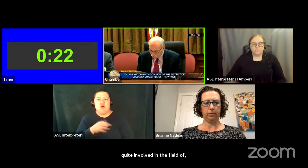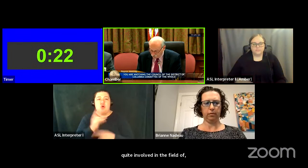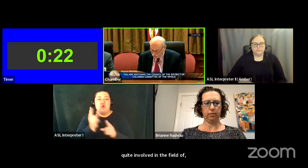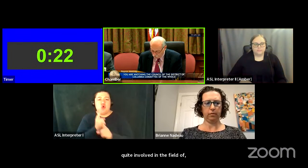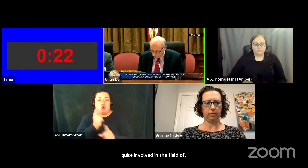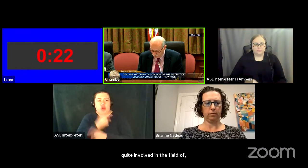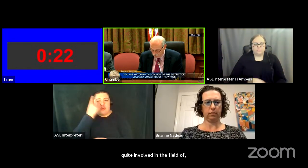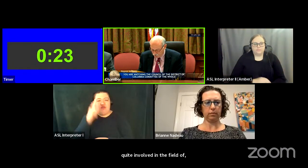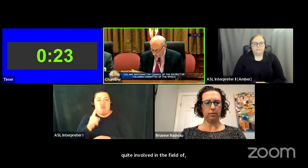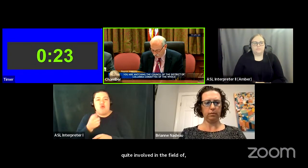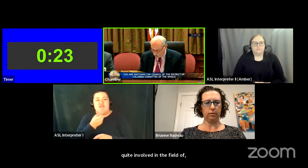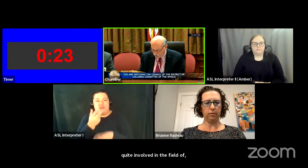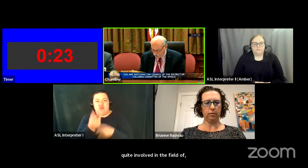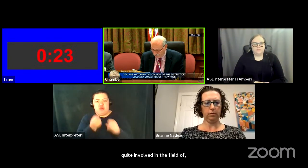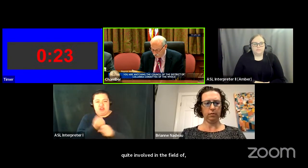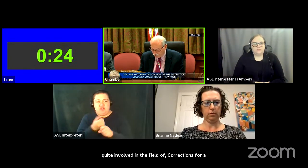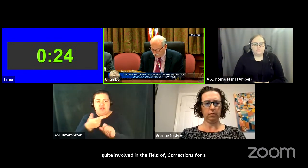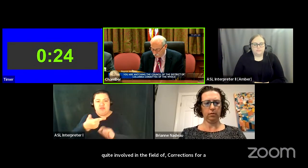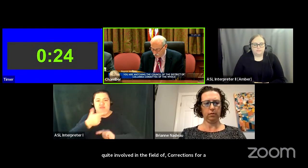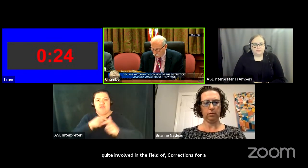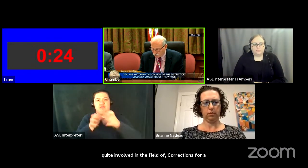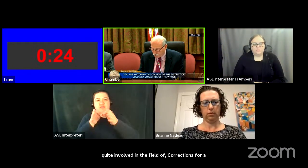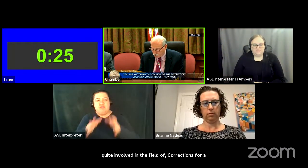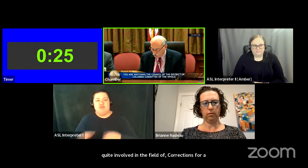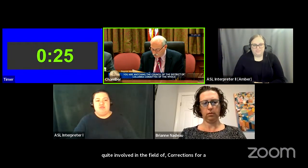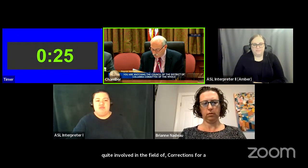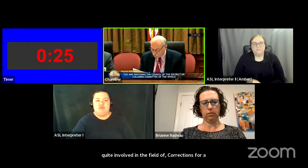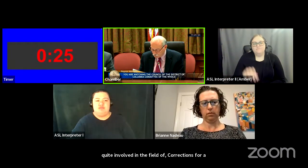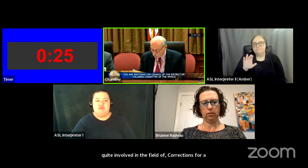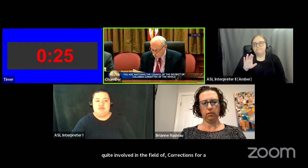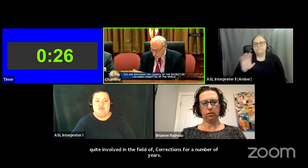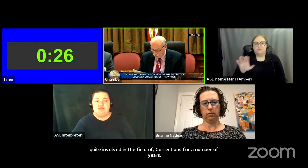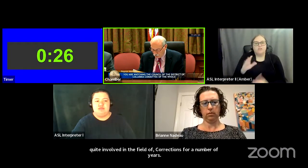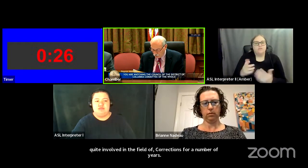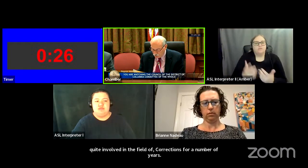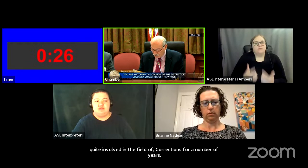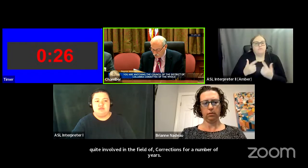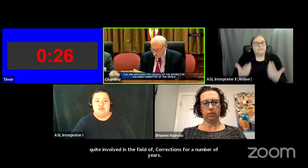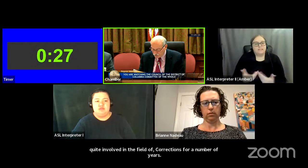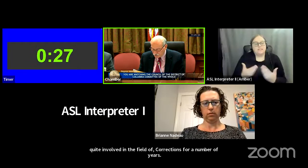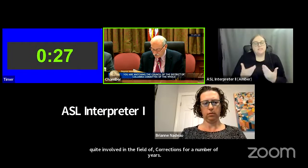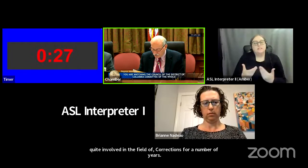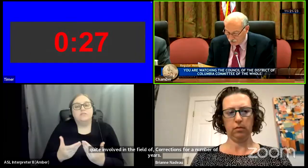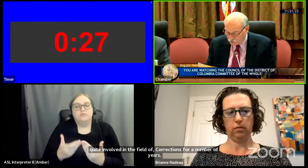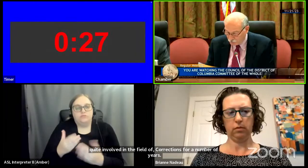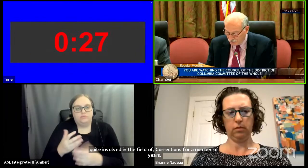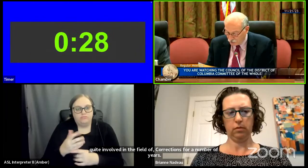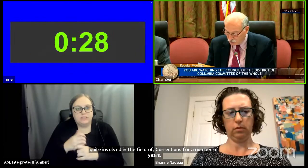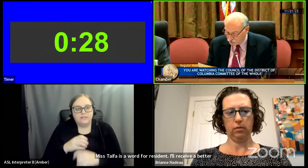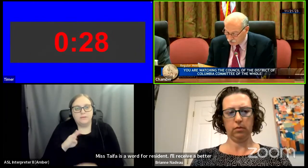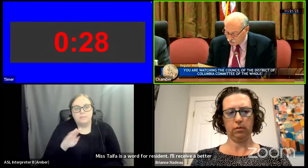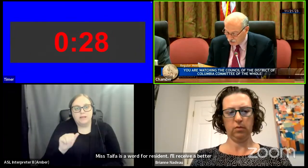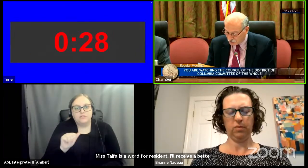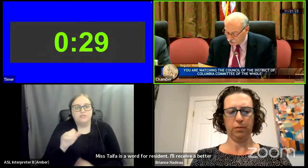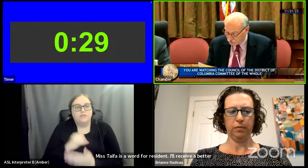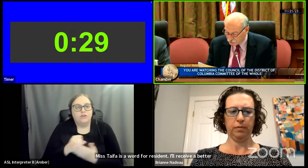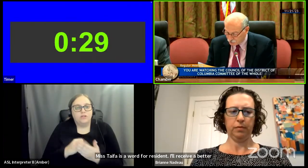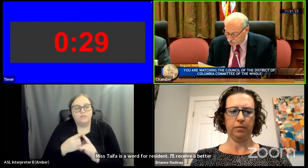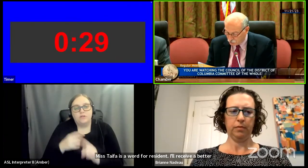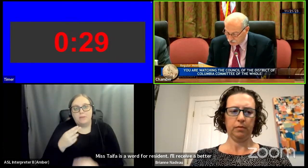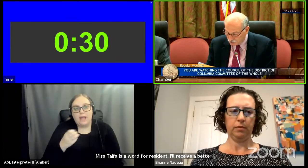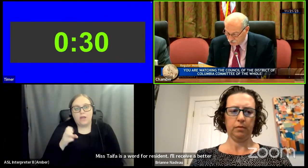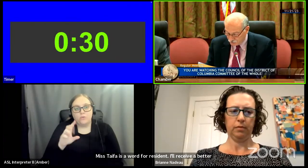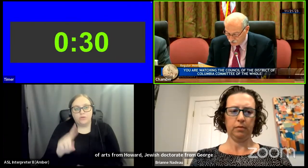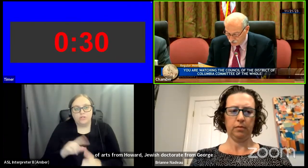corrections for a number of years. Ms. Taifa is a Ward 4 resident. Received a Bachelor of Arts from Howard, Juris Doctorate from